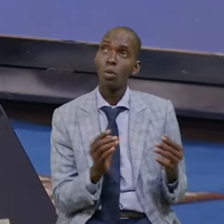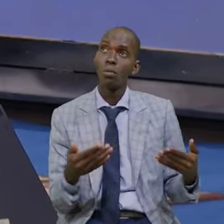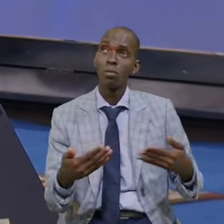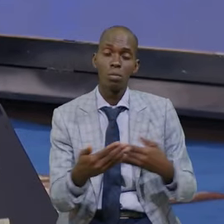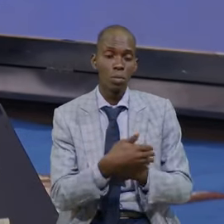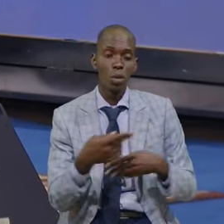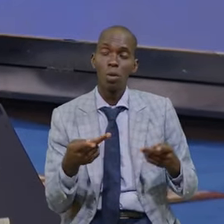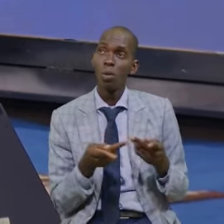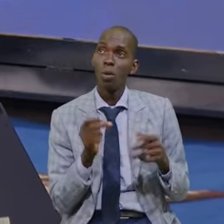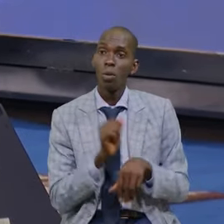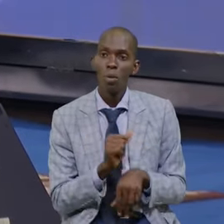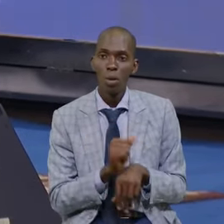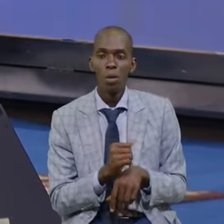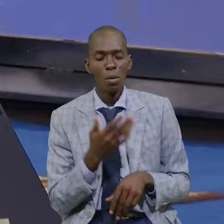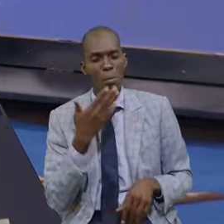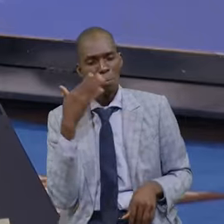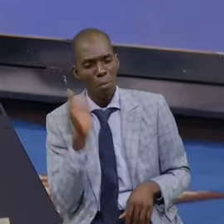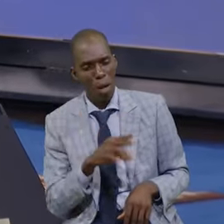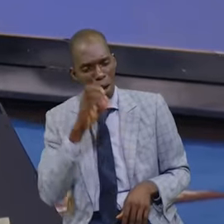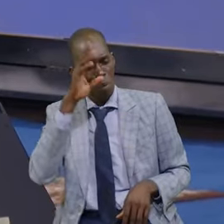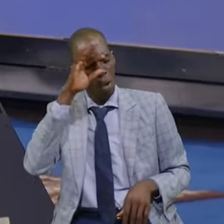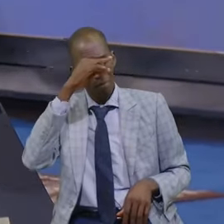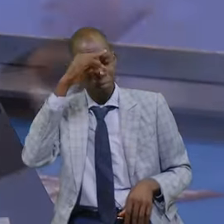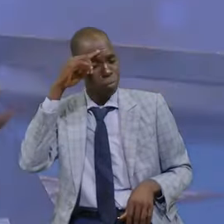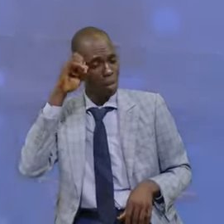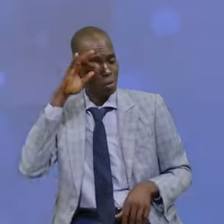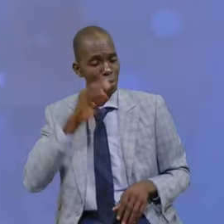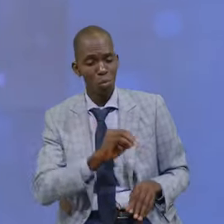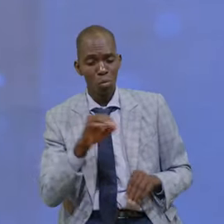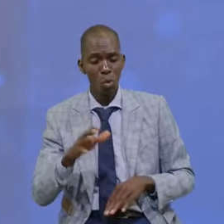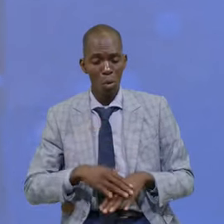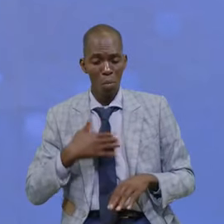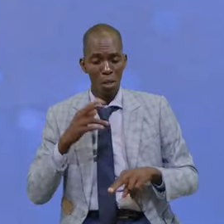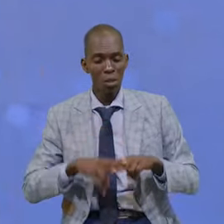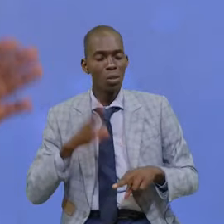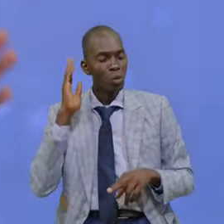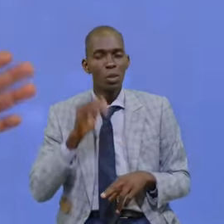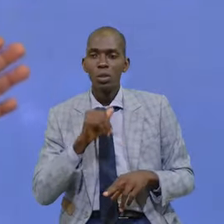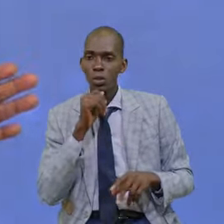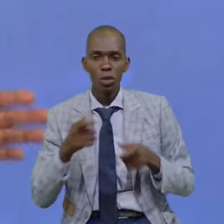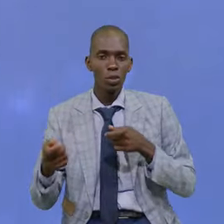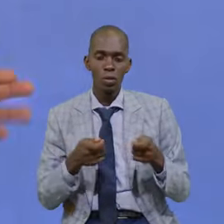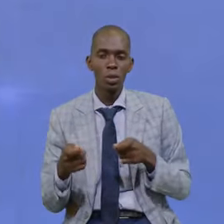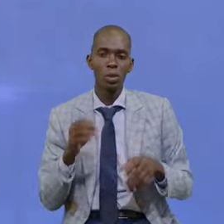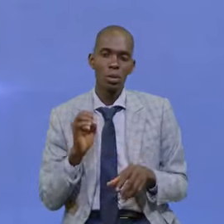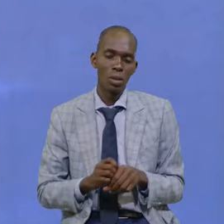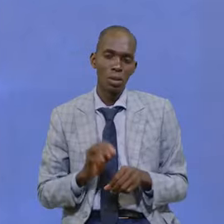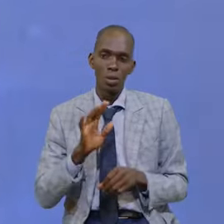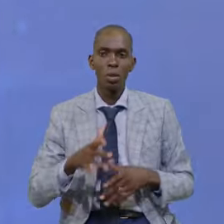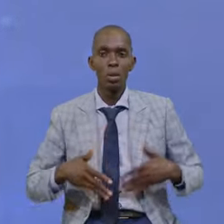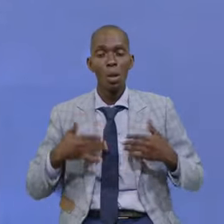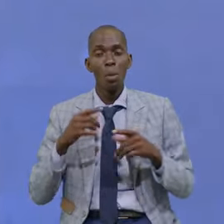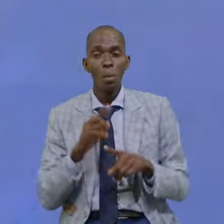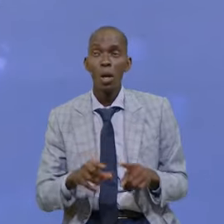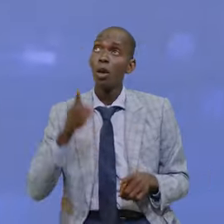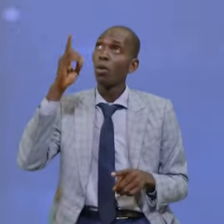power, charcoal, the spread on the chair, whatever, will not reign in your life. God will reign in your